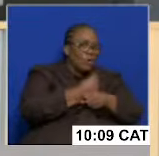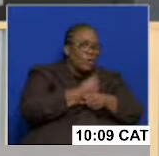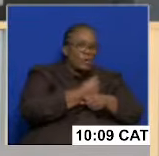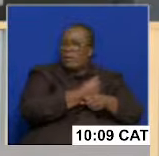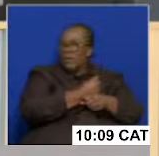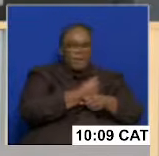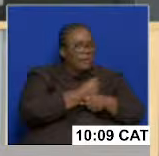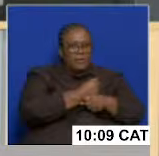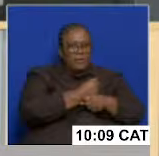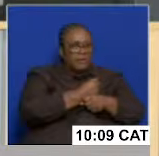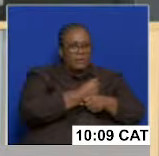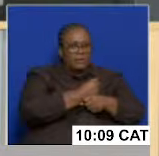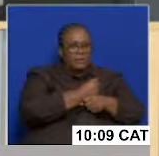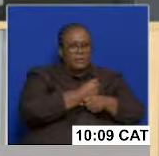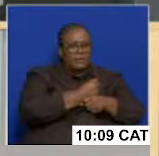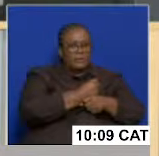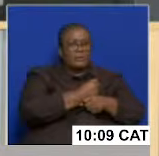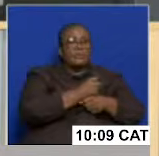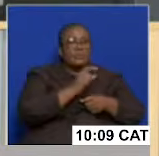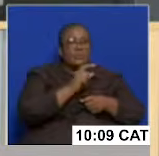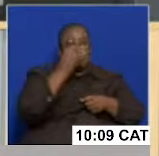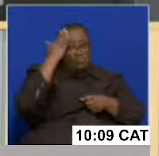purposes. You understood that?